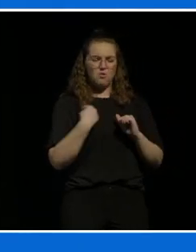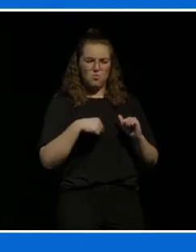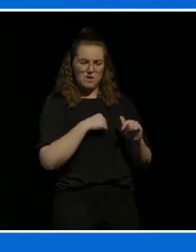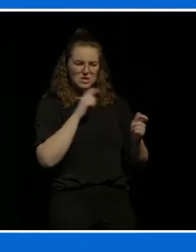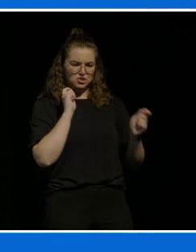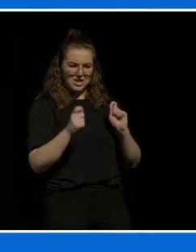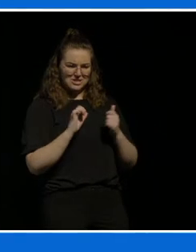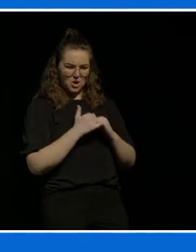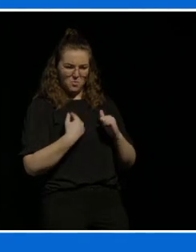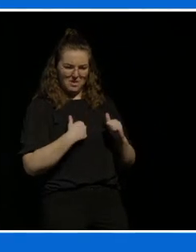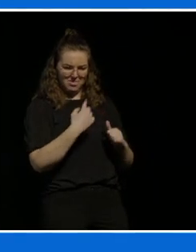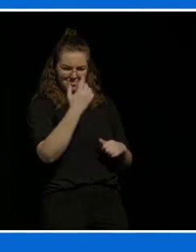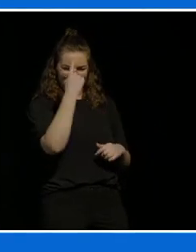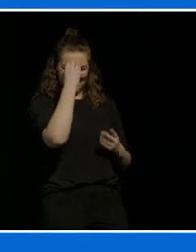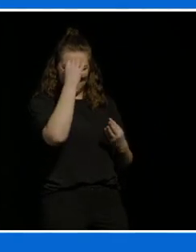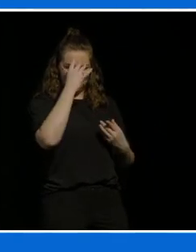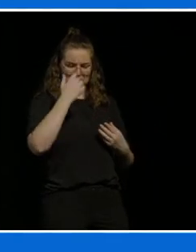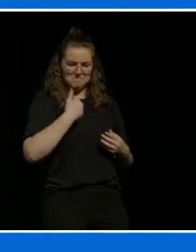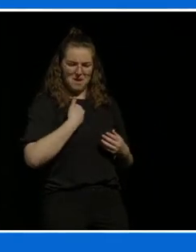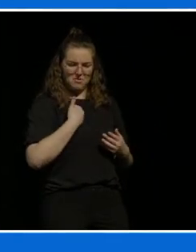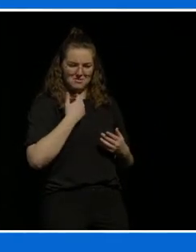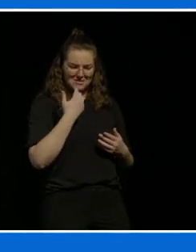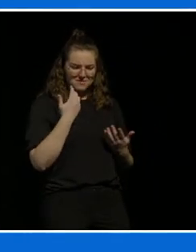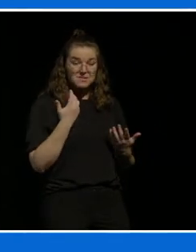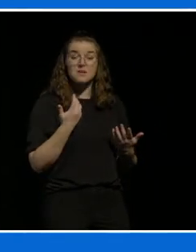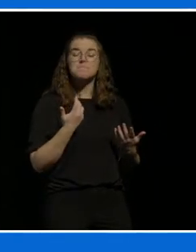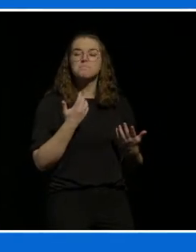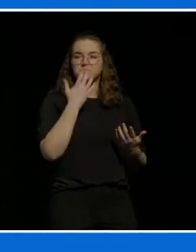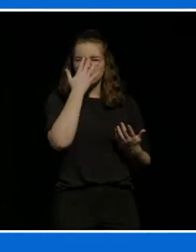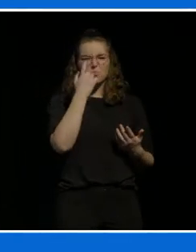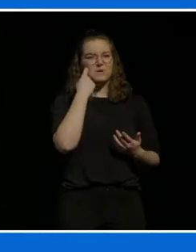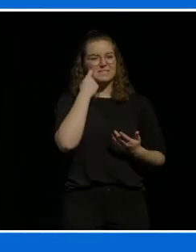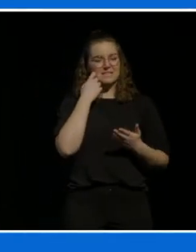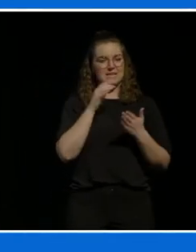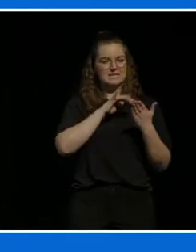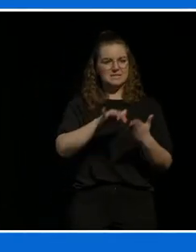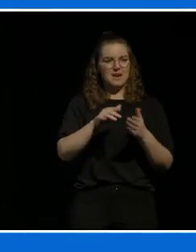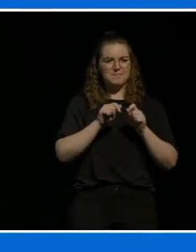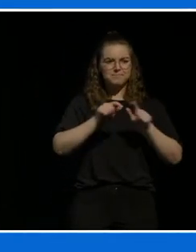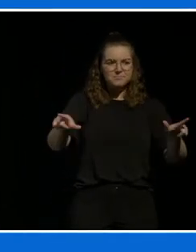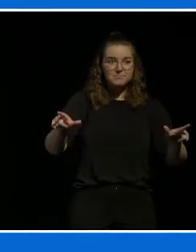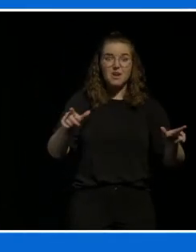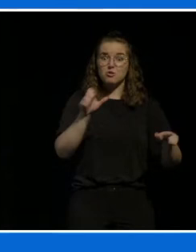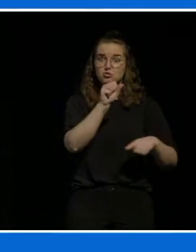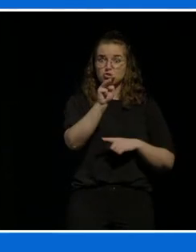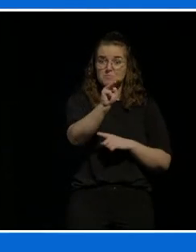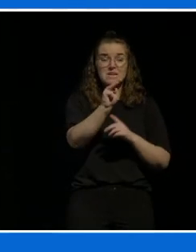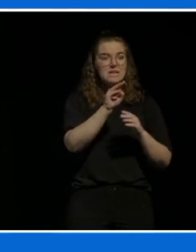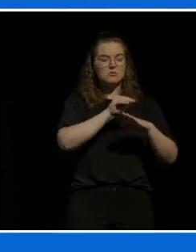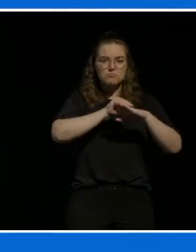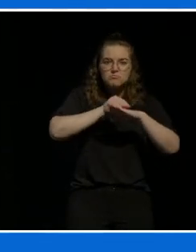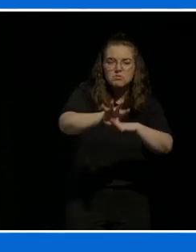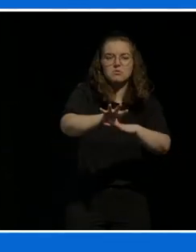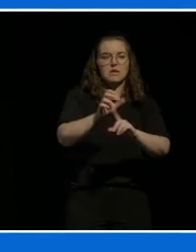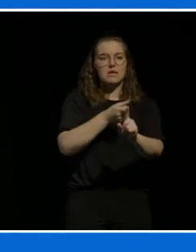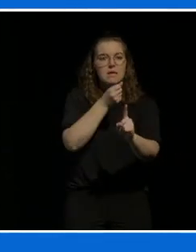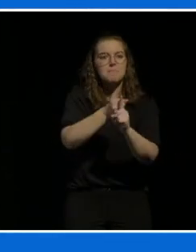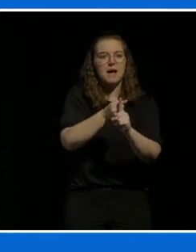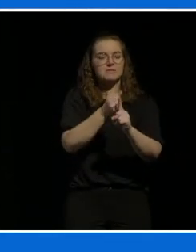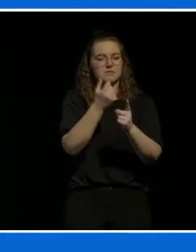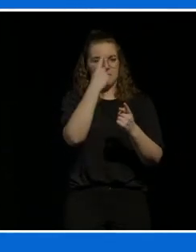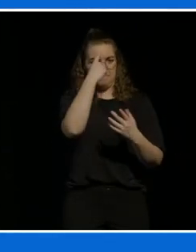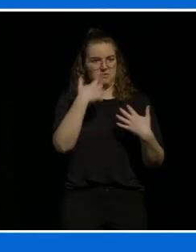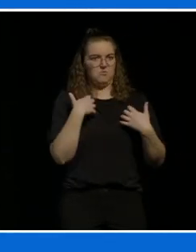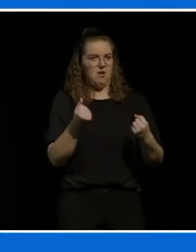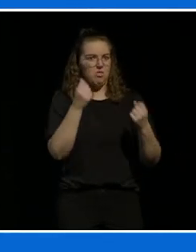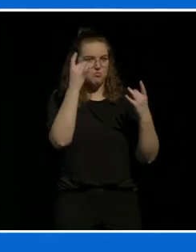other people. There's recent studies that just came out talking about the mental health crisis and how social media is exacerbating that. Dr. Vivek Murthy, the Surgeon General, has been talking about it a